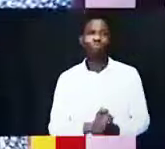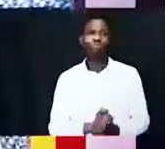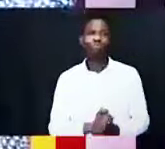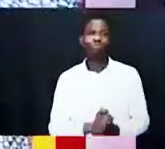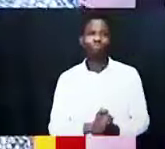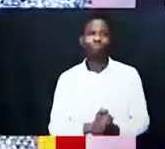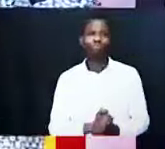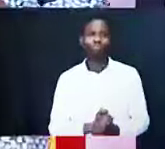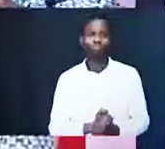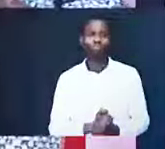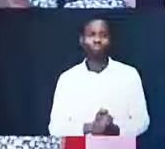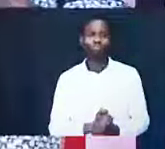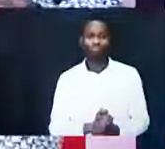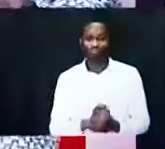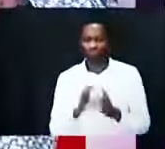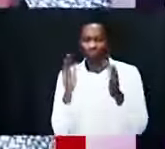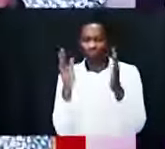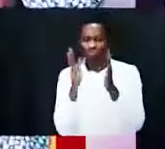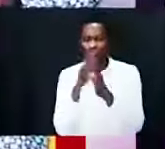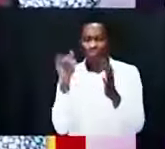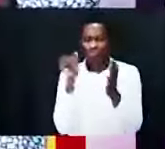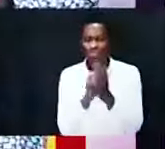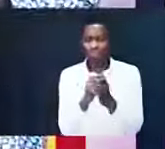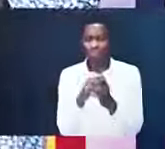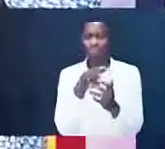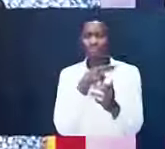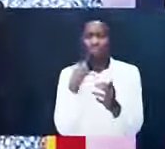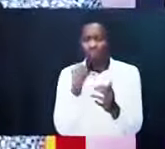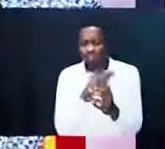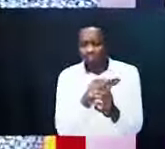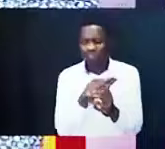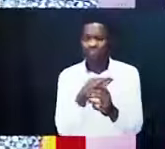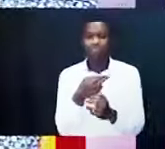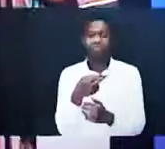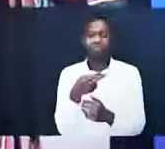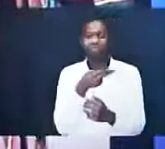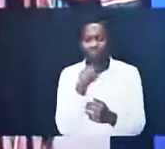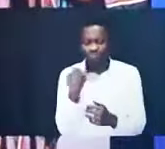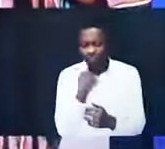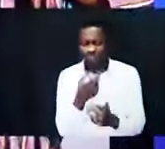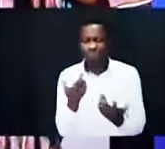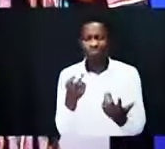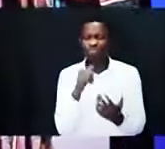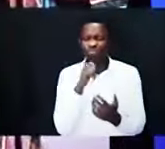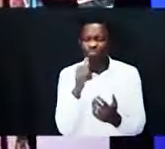I pray that our pastors and ministers who are listening to me will